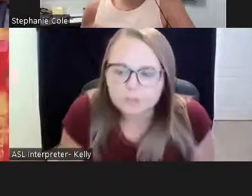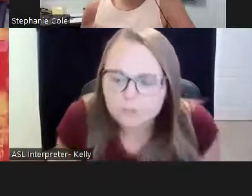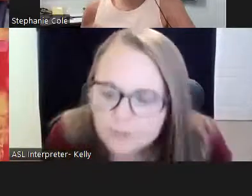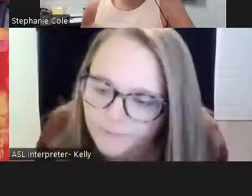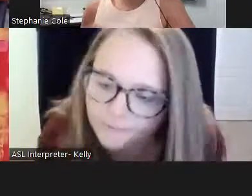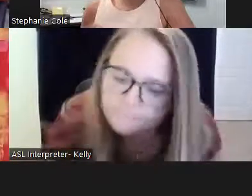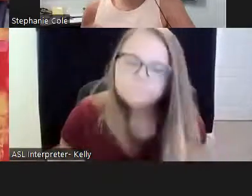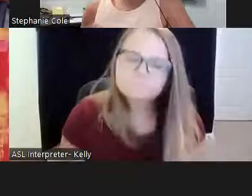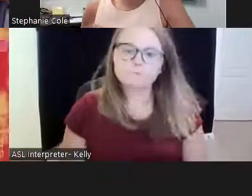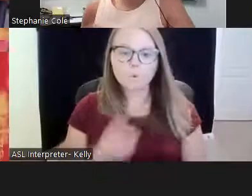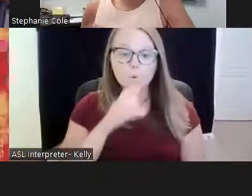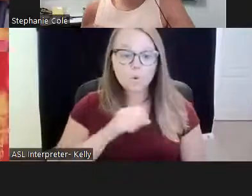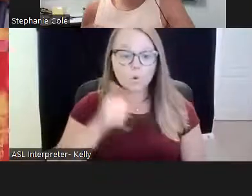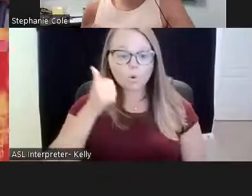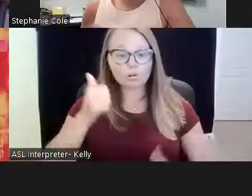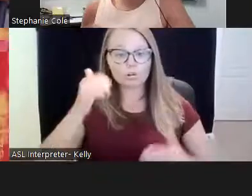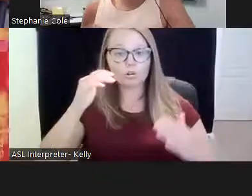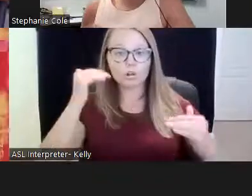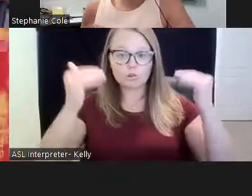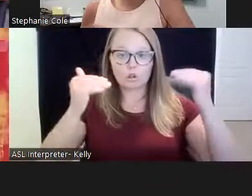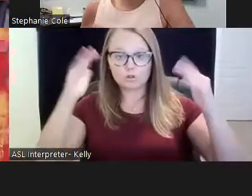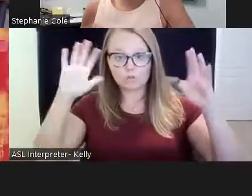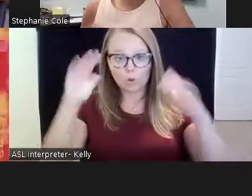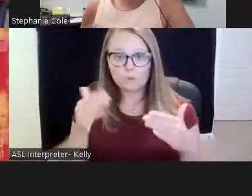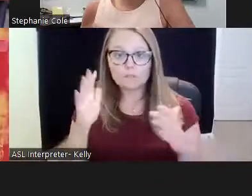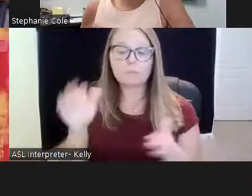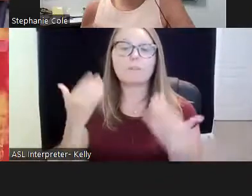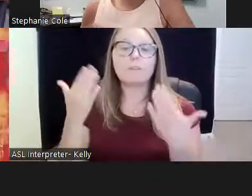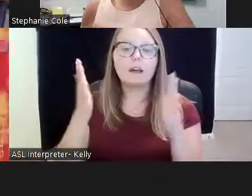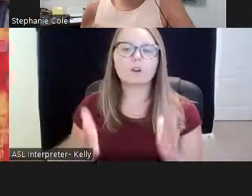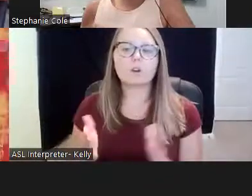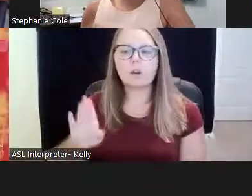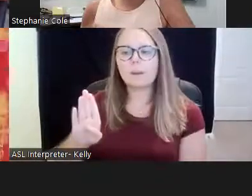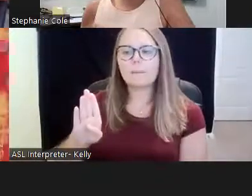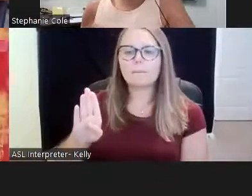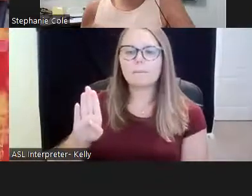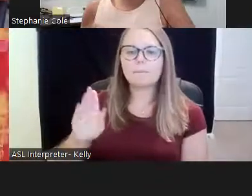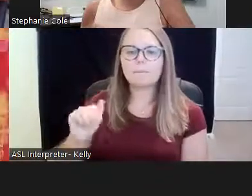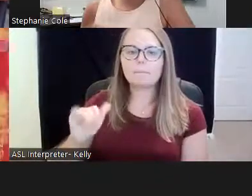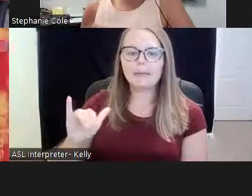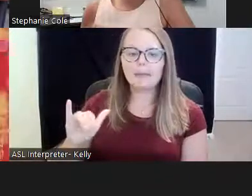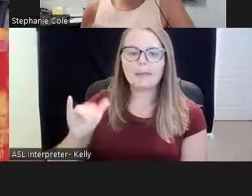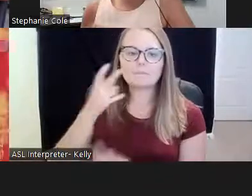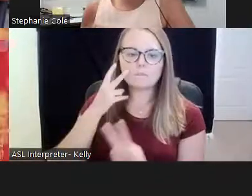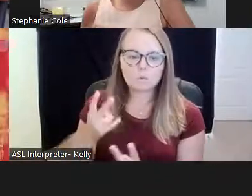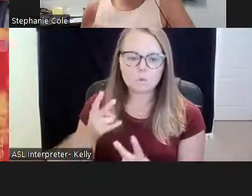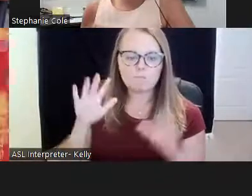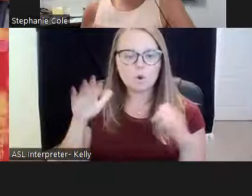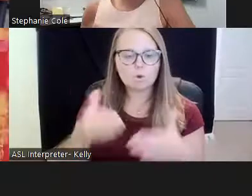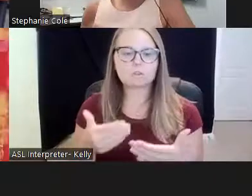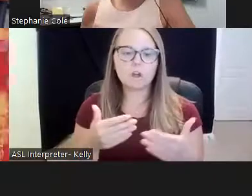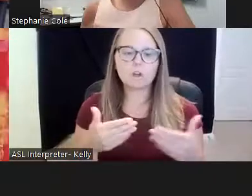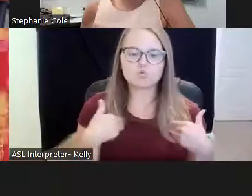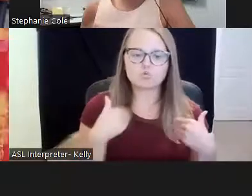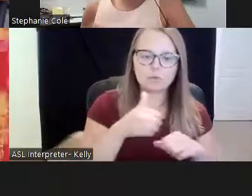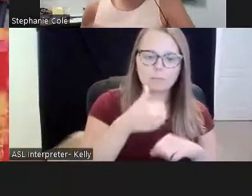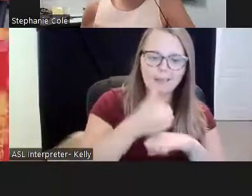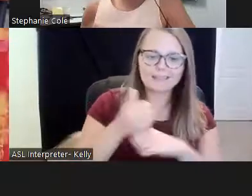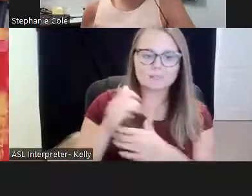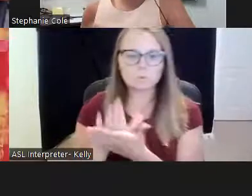As an older adults focused provider, Bayview coordinates with local schools and youth focused organizations to